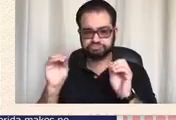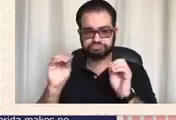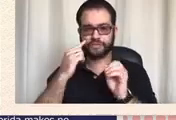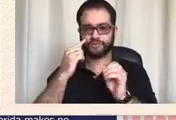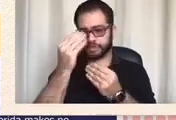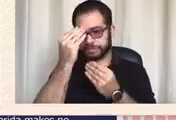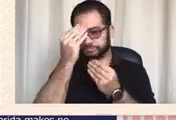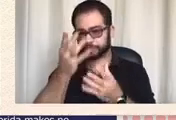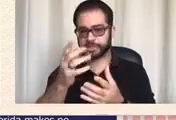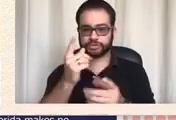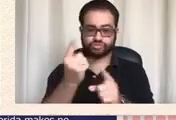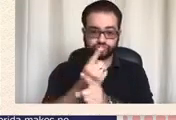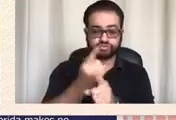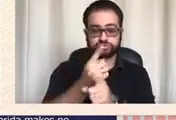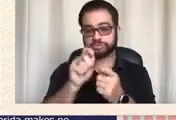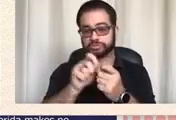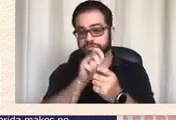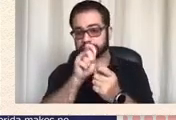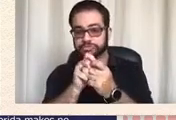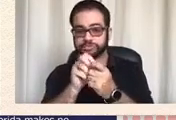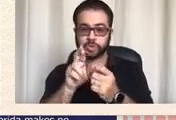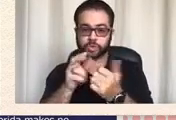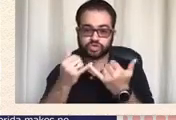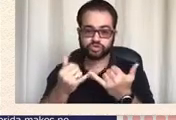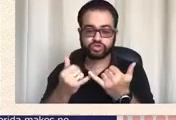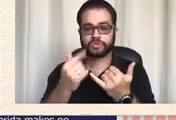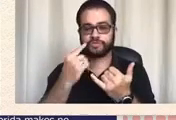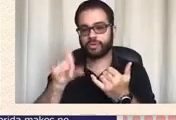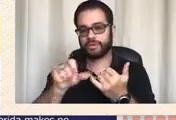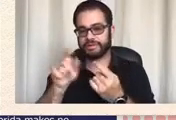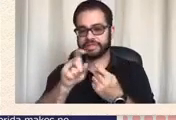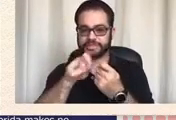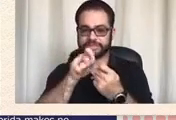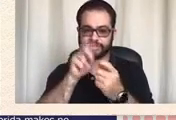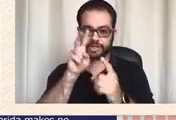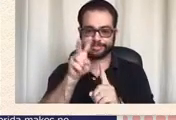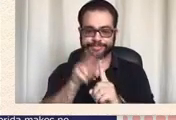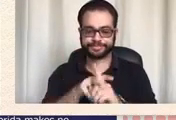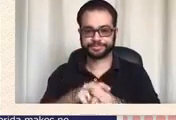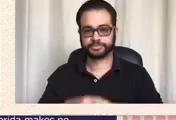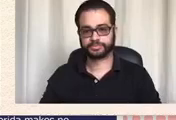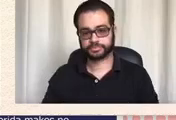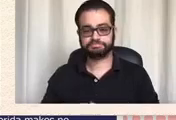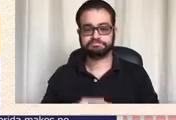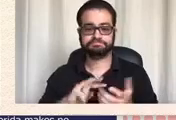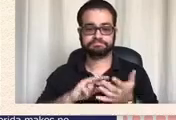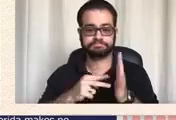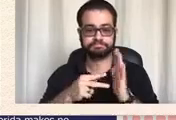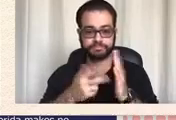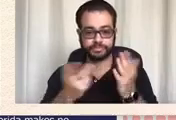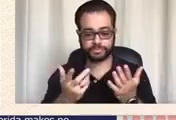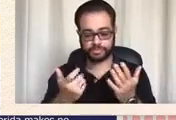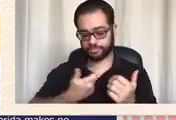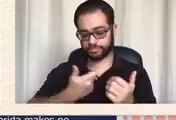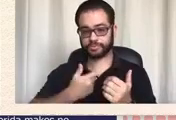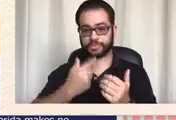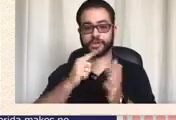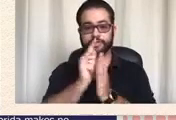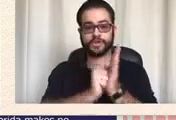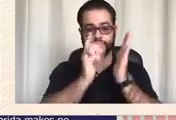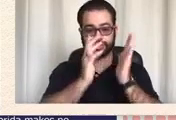any specific particular purpose or application. In other words, I am an attorney, I'm just not your